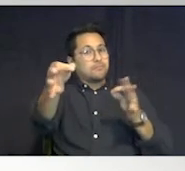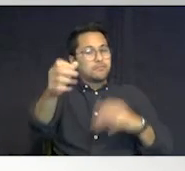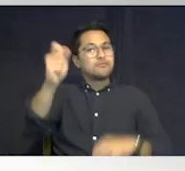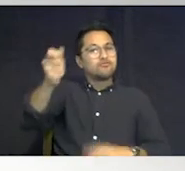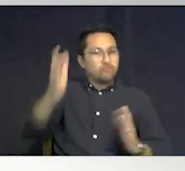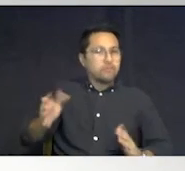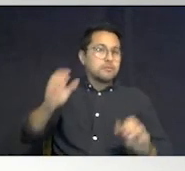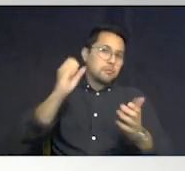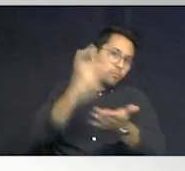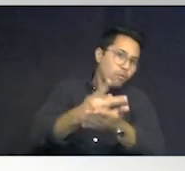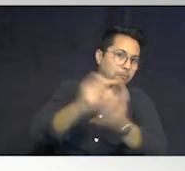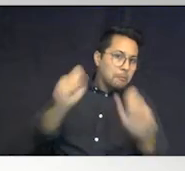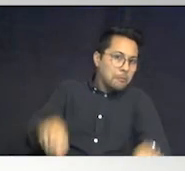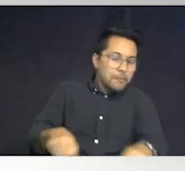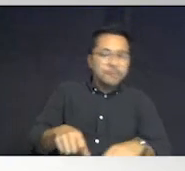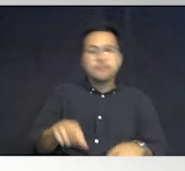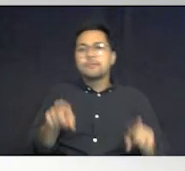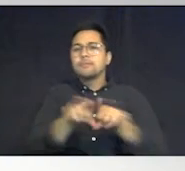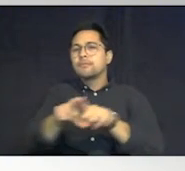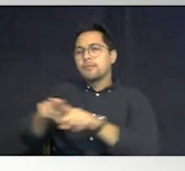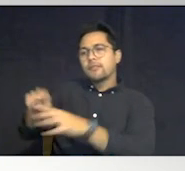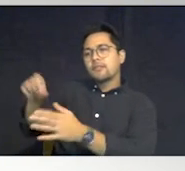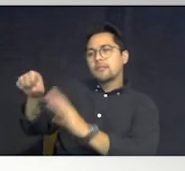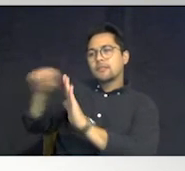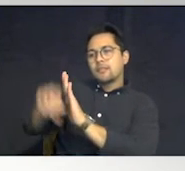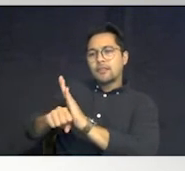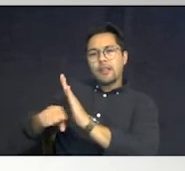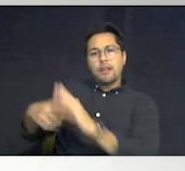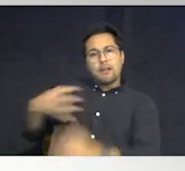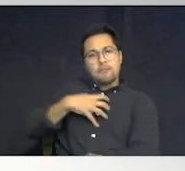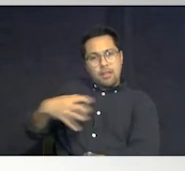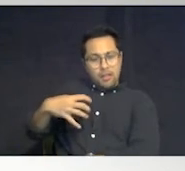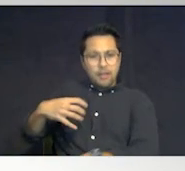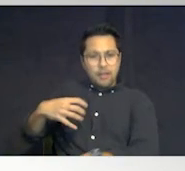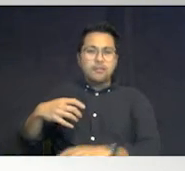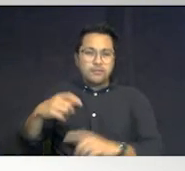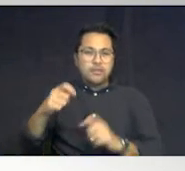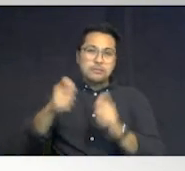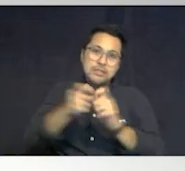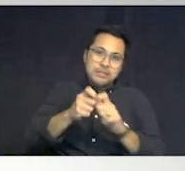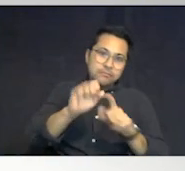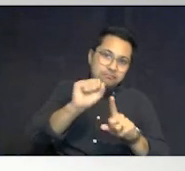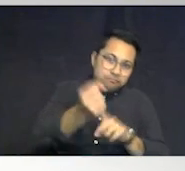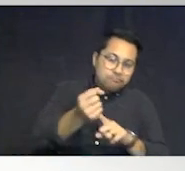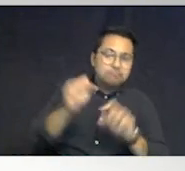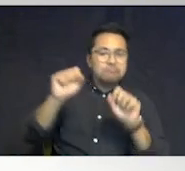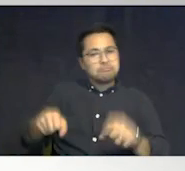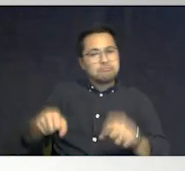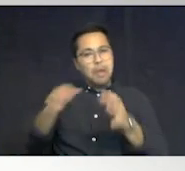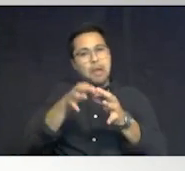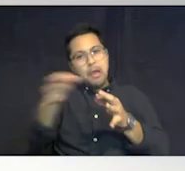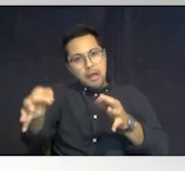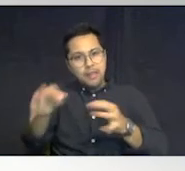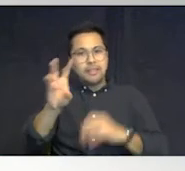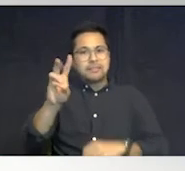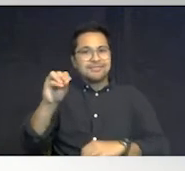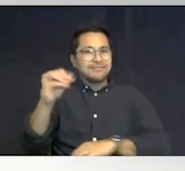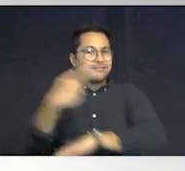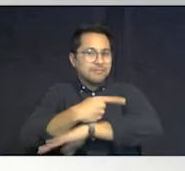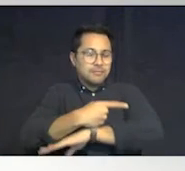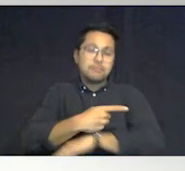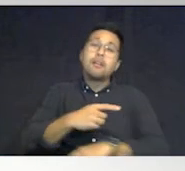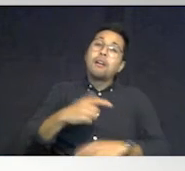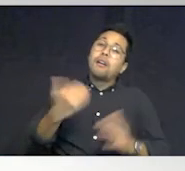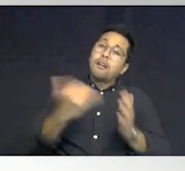Same applies to state complaints. Under exceptional circumstances, we can extend that 60-day timeline, but it all depends. So again, the most